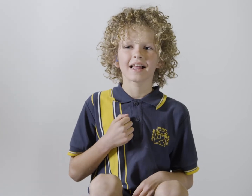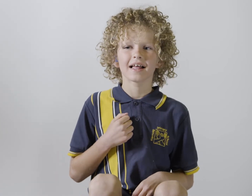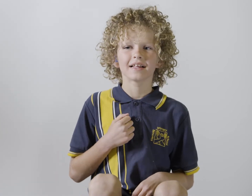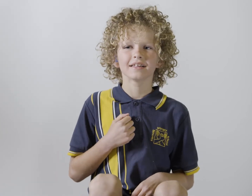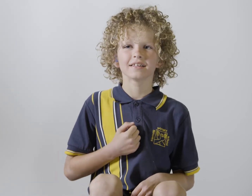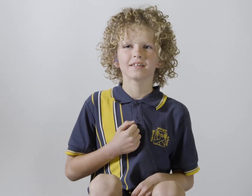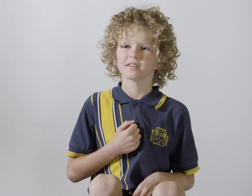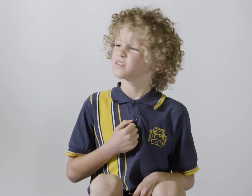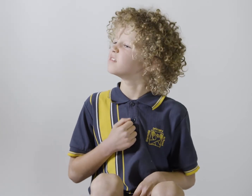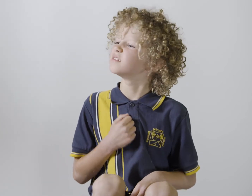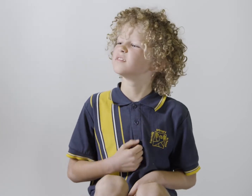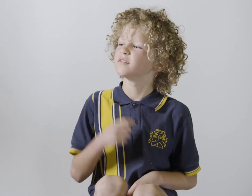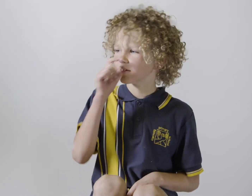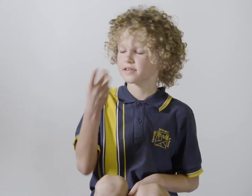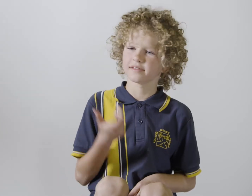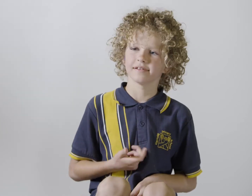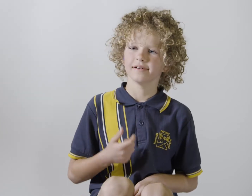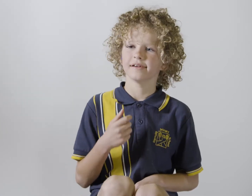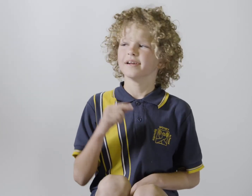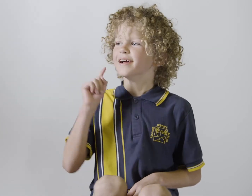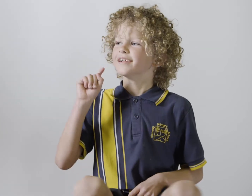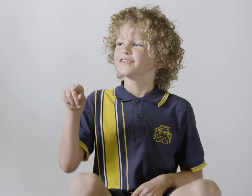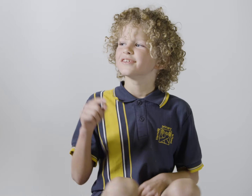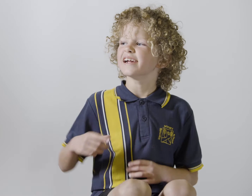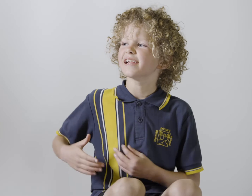and Ella, who is my sister,